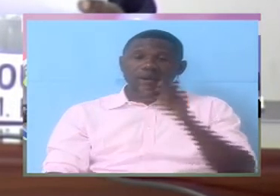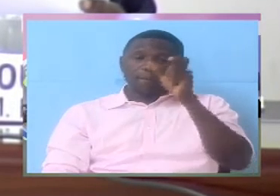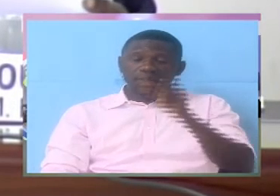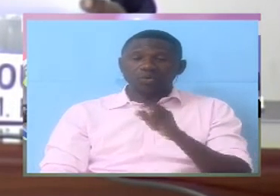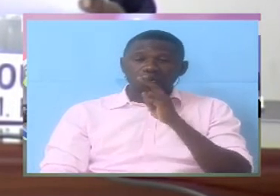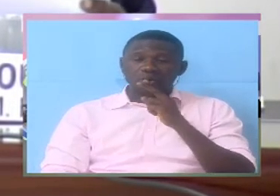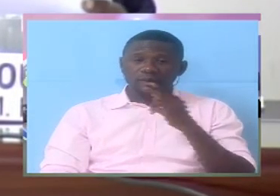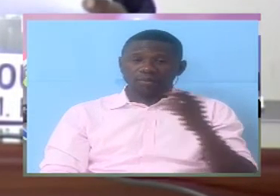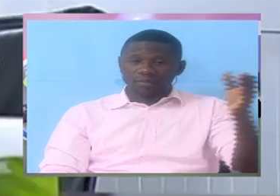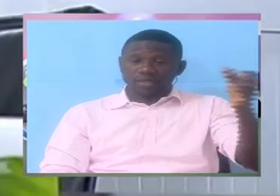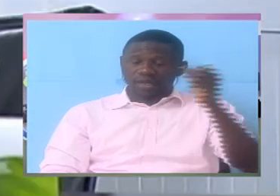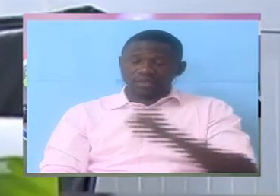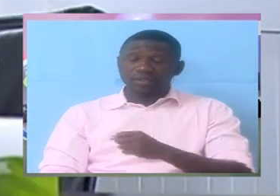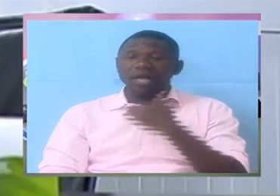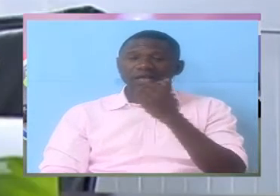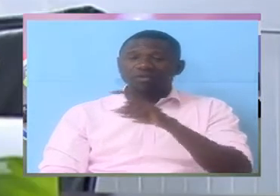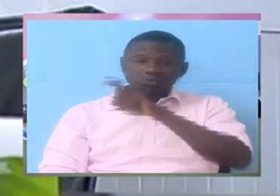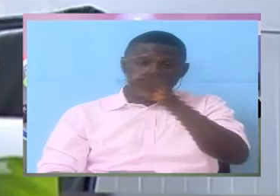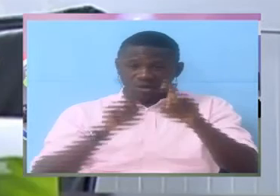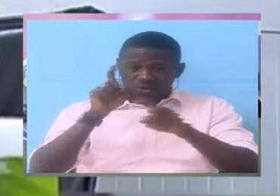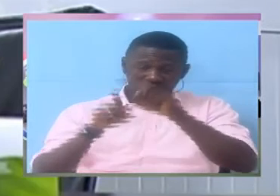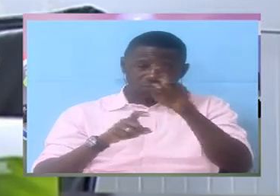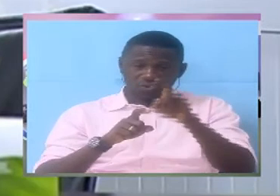are stripped naked?